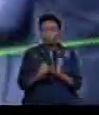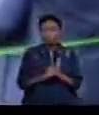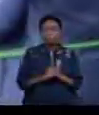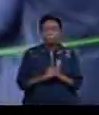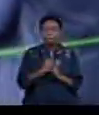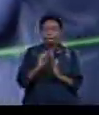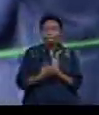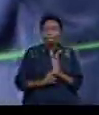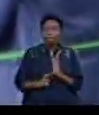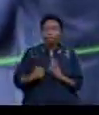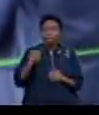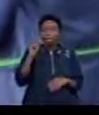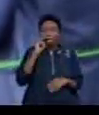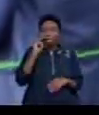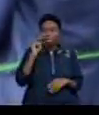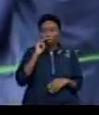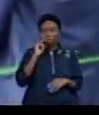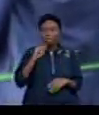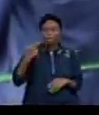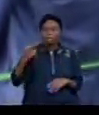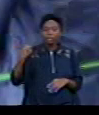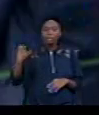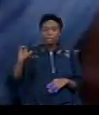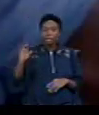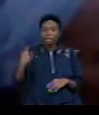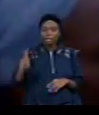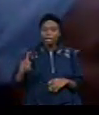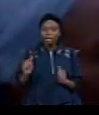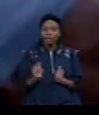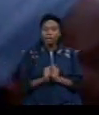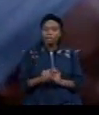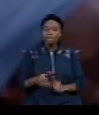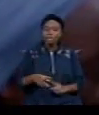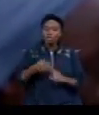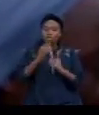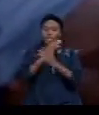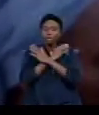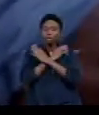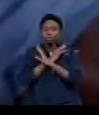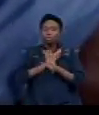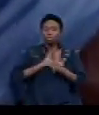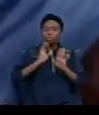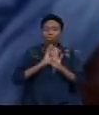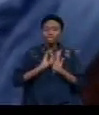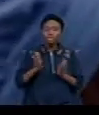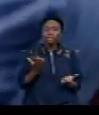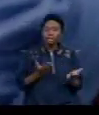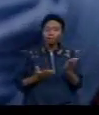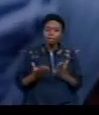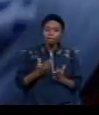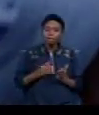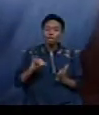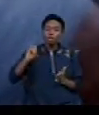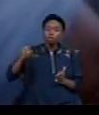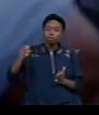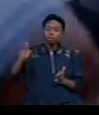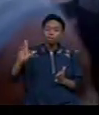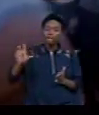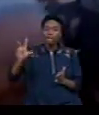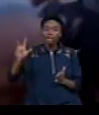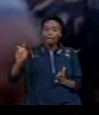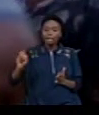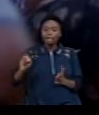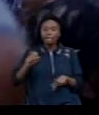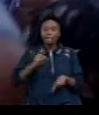Nigeria. GCK. Seventh month special Sunday worship on Sunday, July 30, 2023,